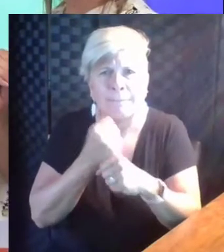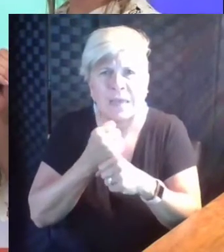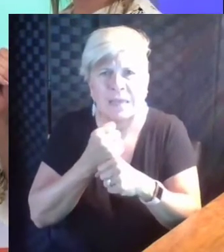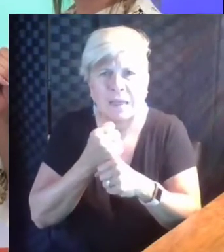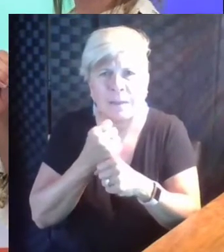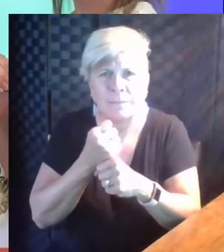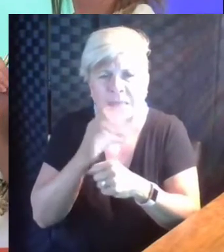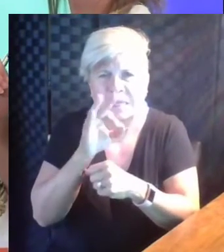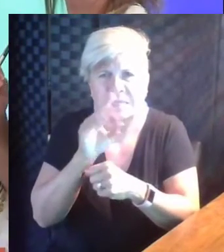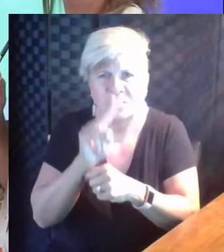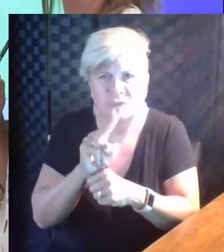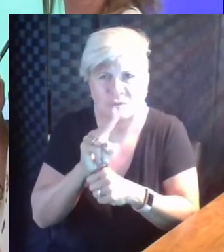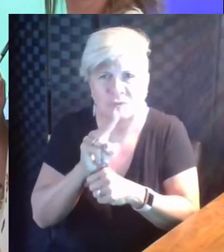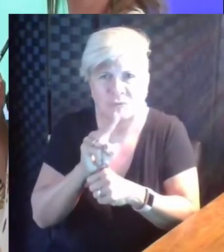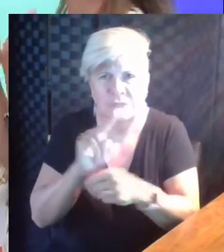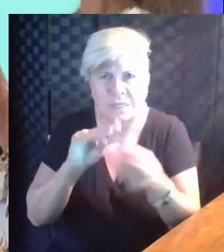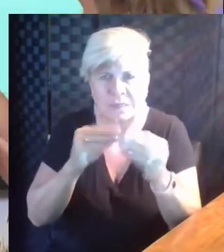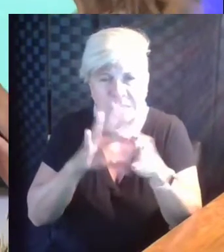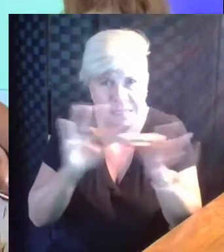in my equation?